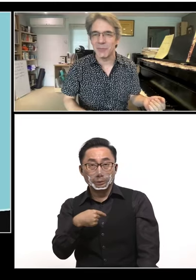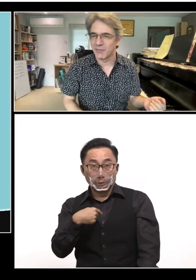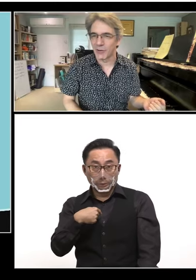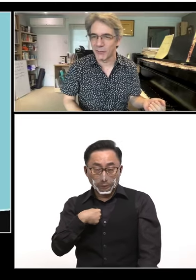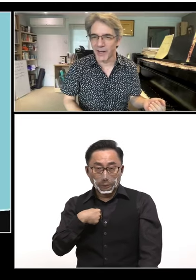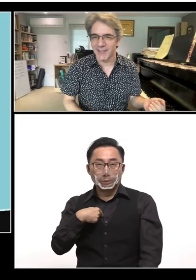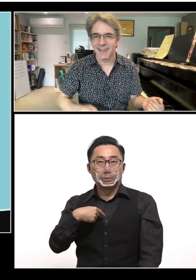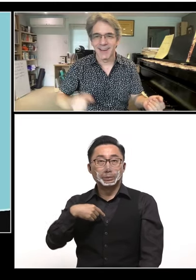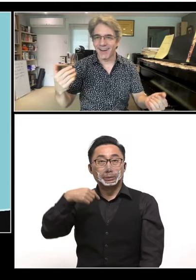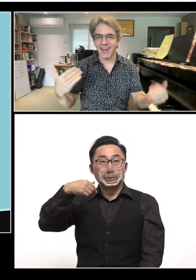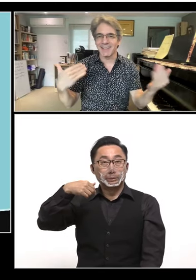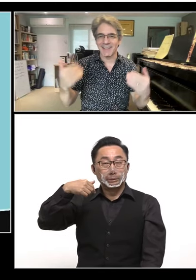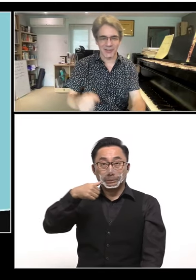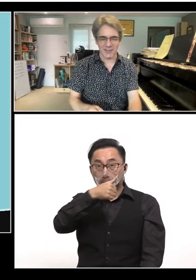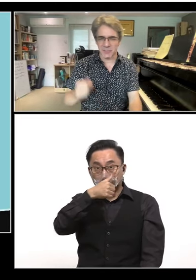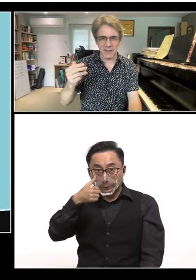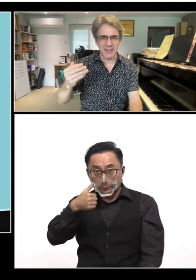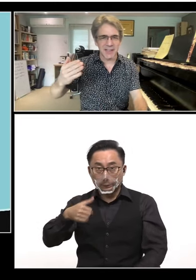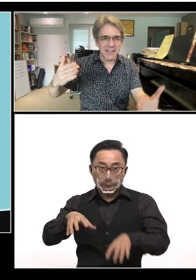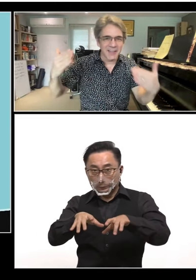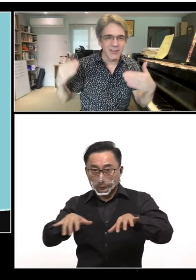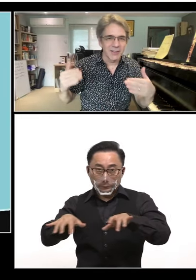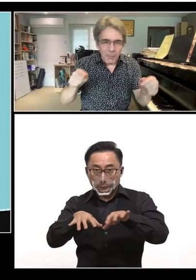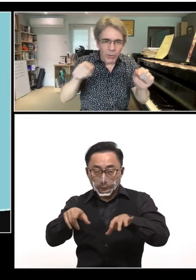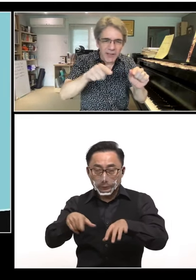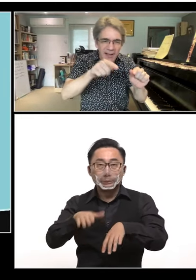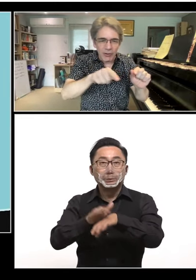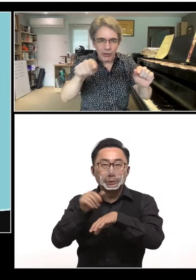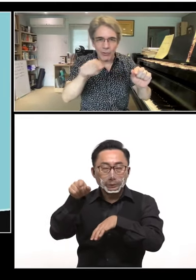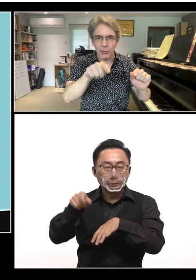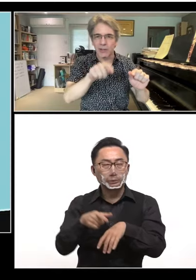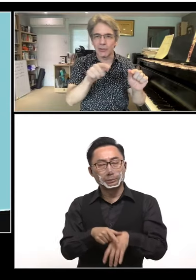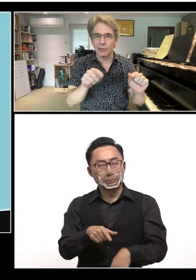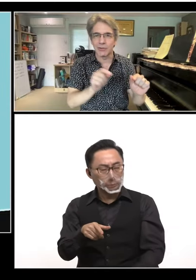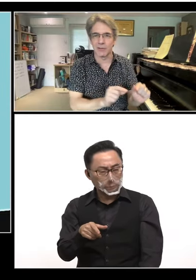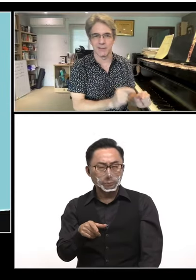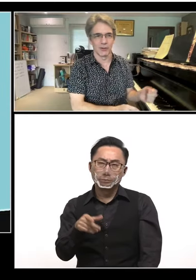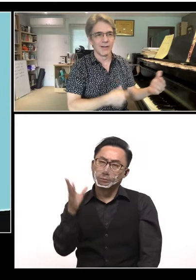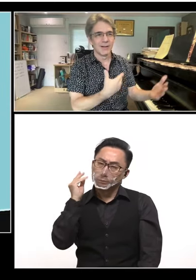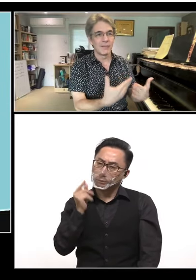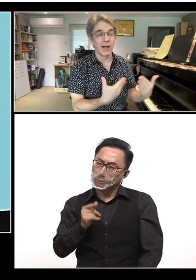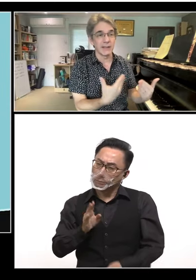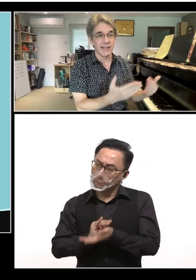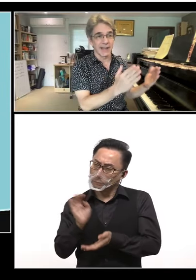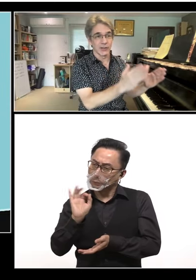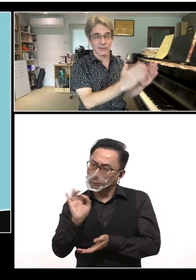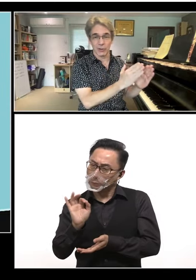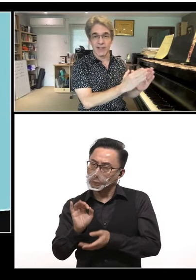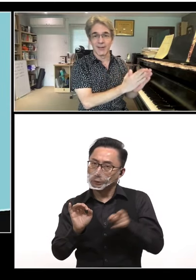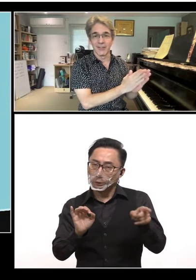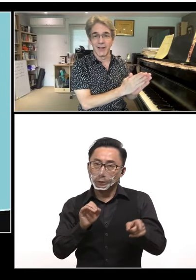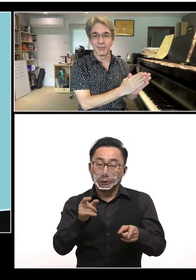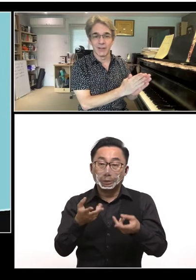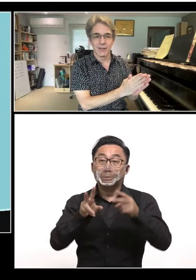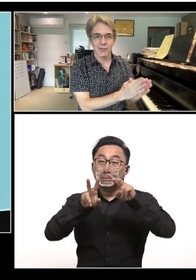yes, he was very right. I didn't hear it at the beginning, and he had to point it out closer and closer until finally I could slow